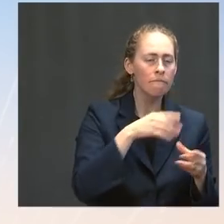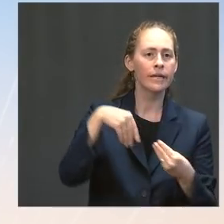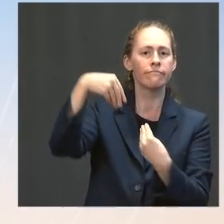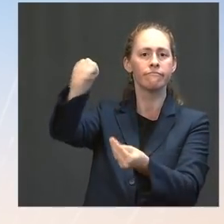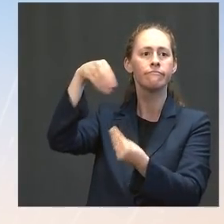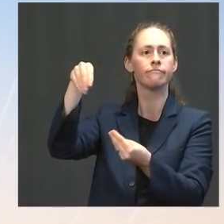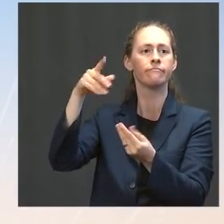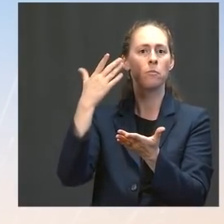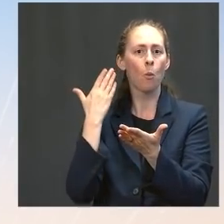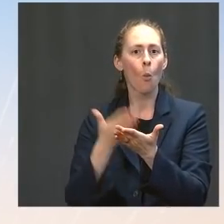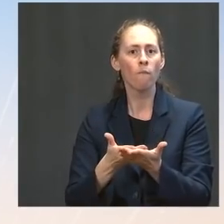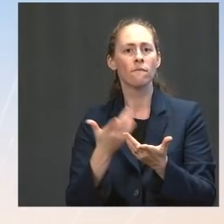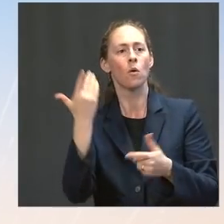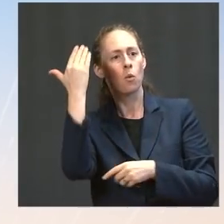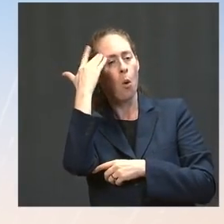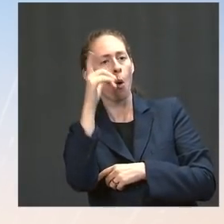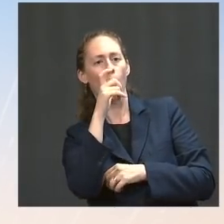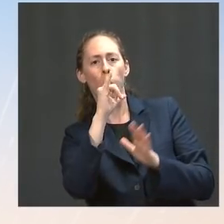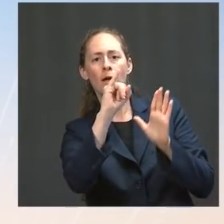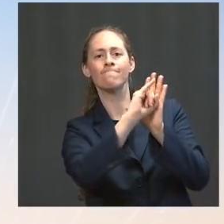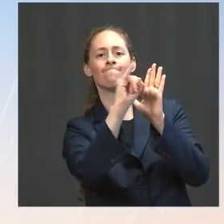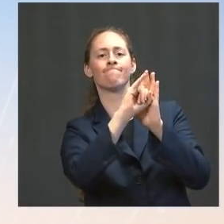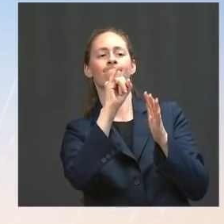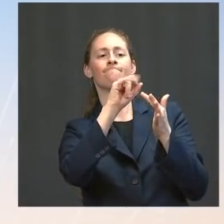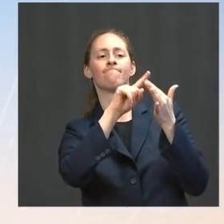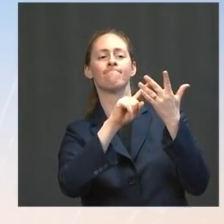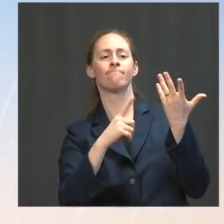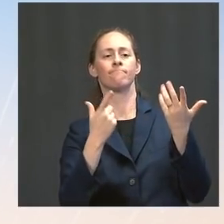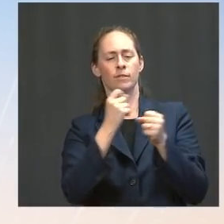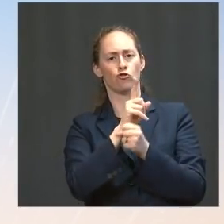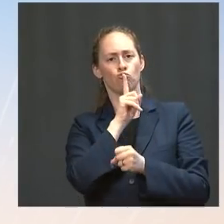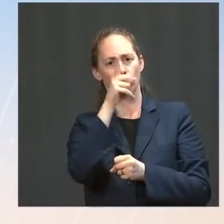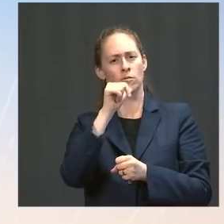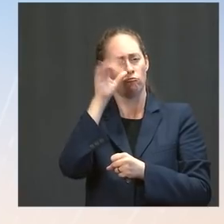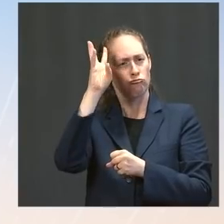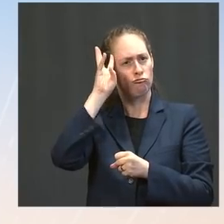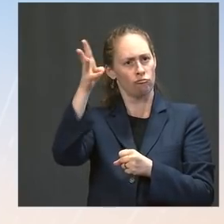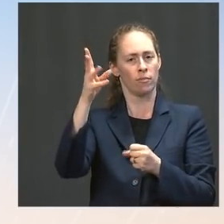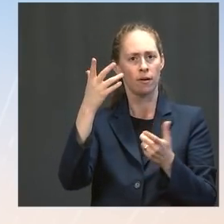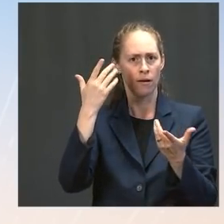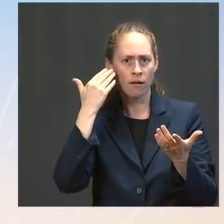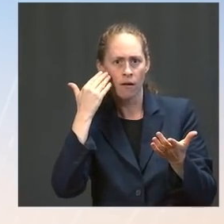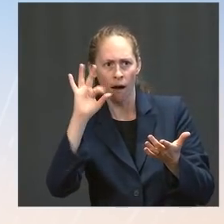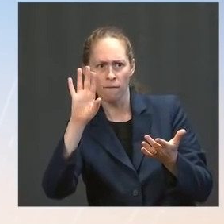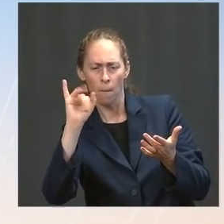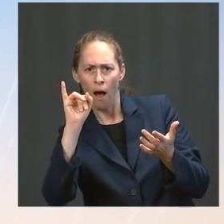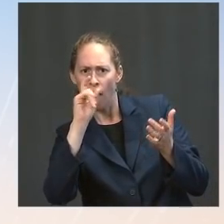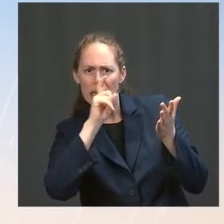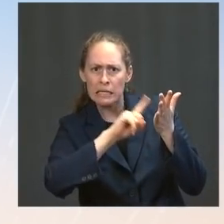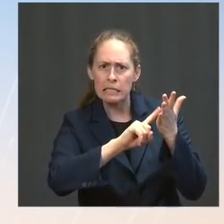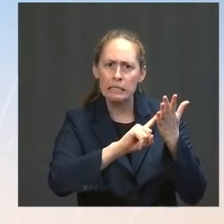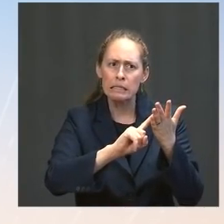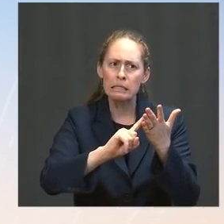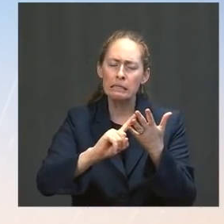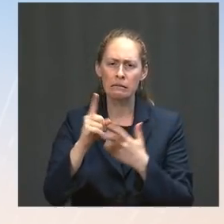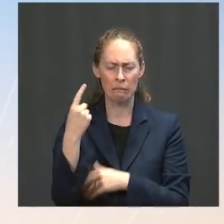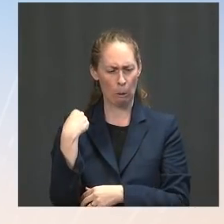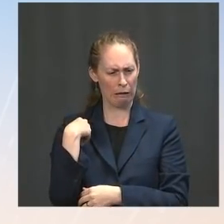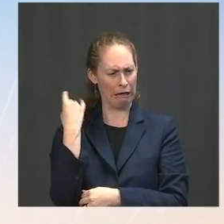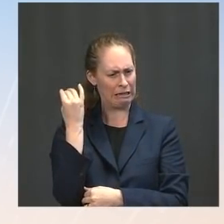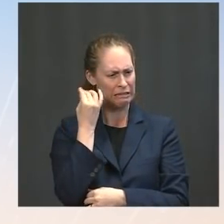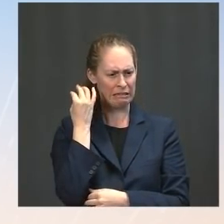are actually sort of an equal part of that population that is being evacuated, and it's not quite representative of the population? Sure.